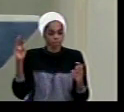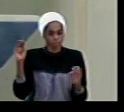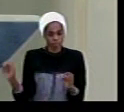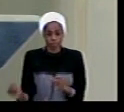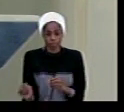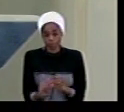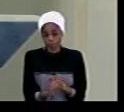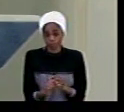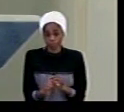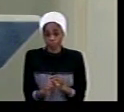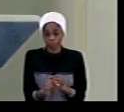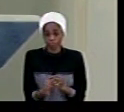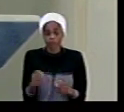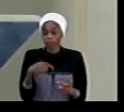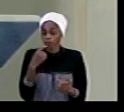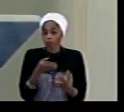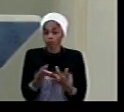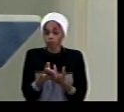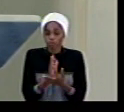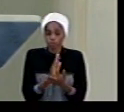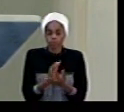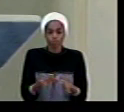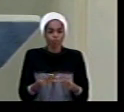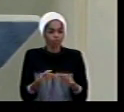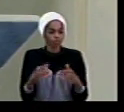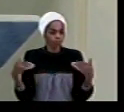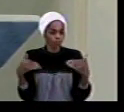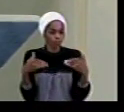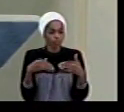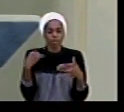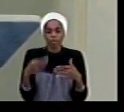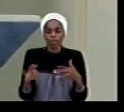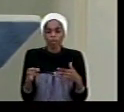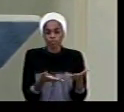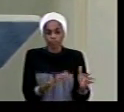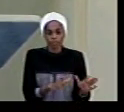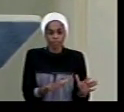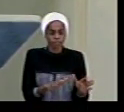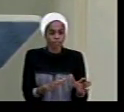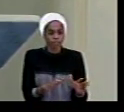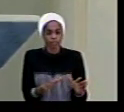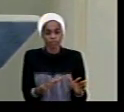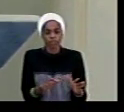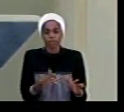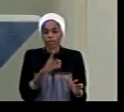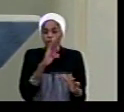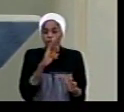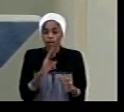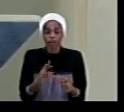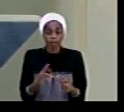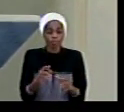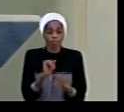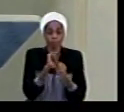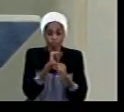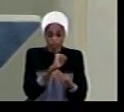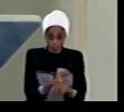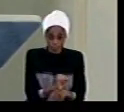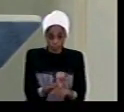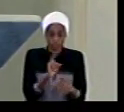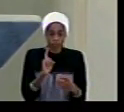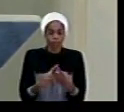and deliver them who through fear of death were all their lifetime subject to bondage. The program